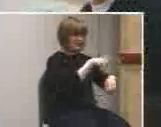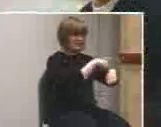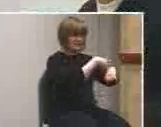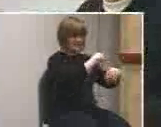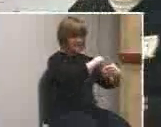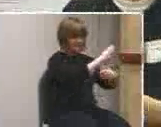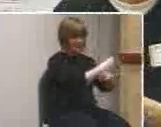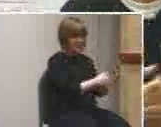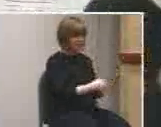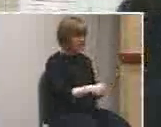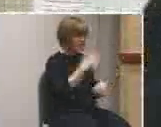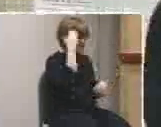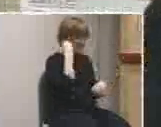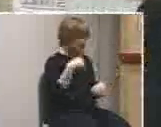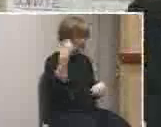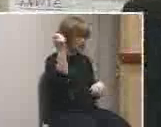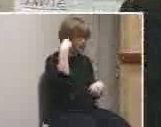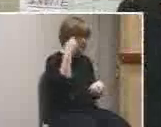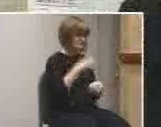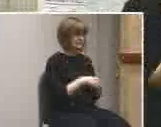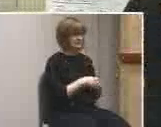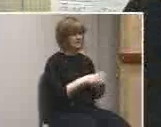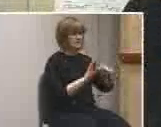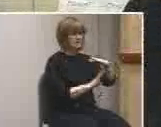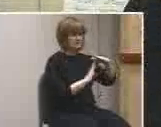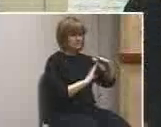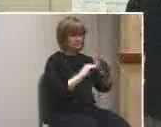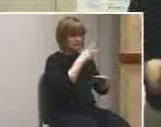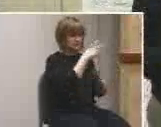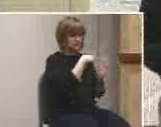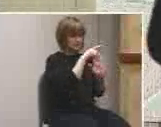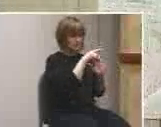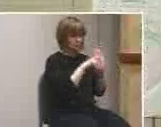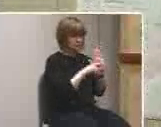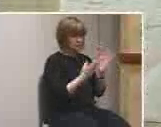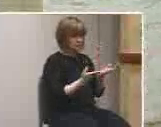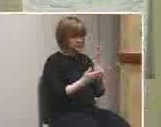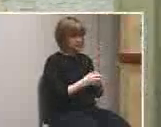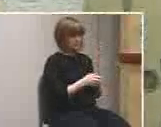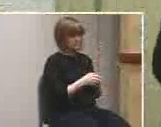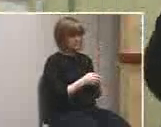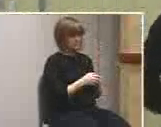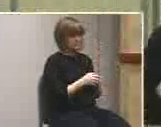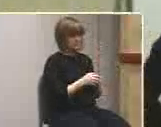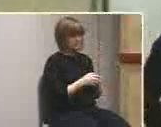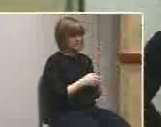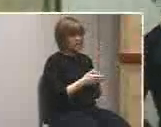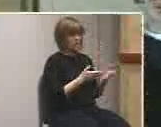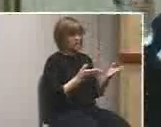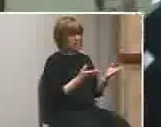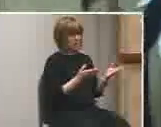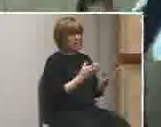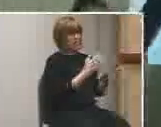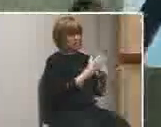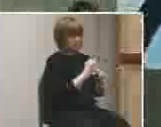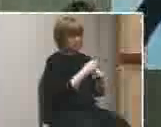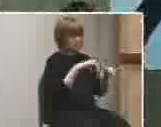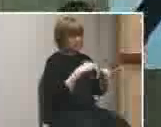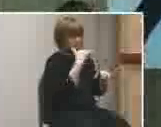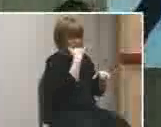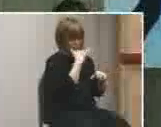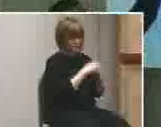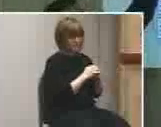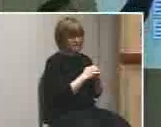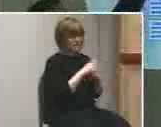them over the head with something. The basic principle here is, what are they getting by doing the wrong thing?